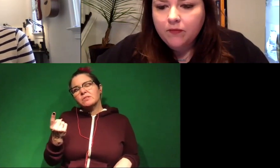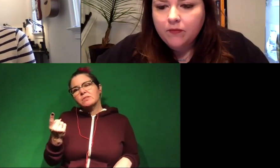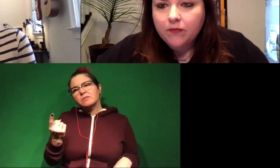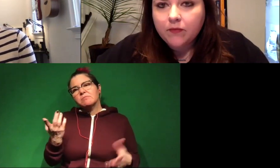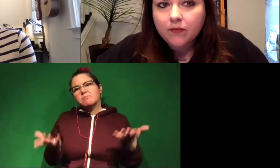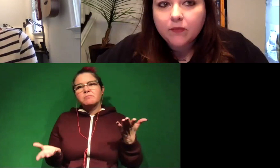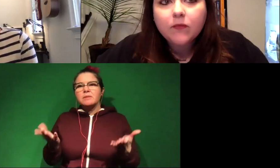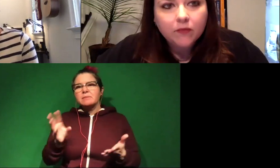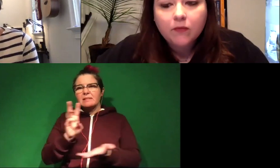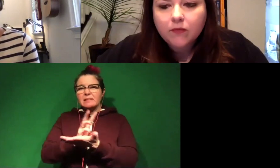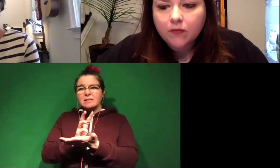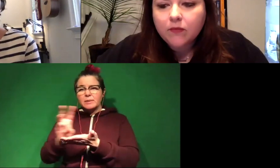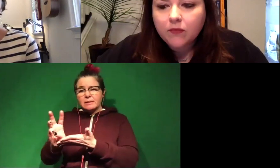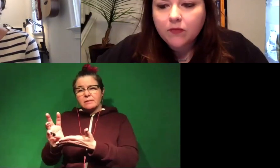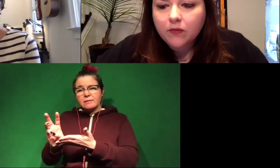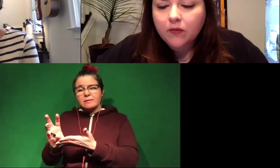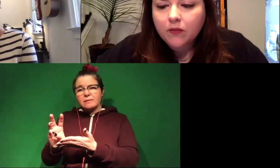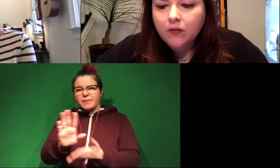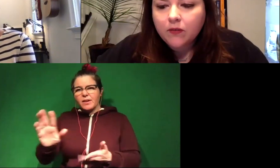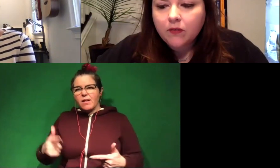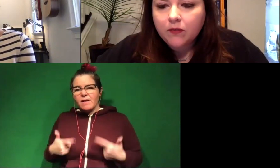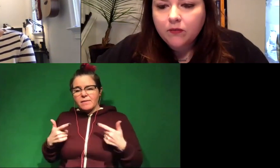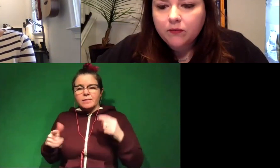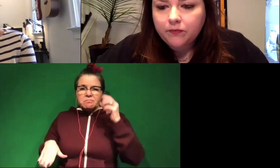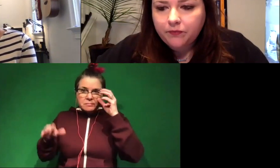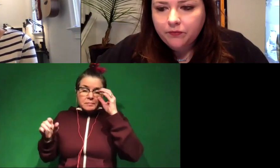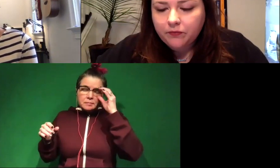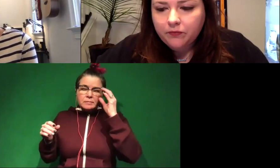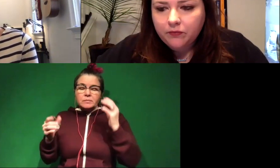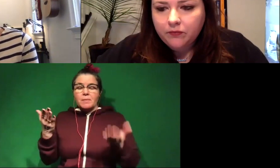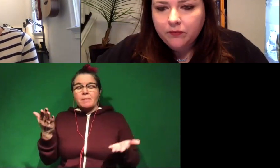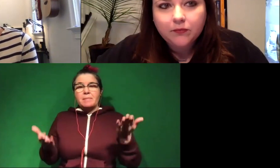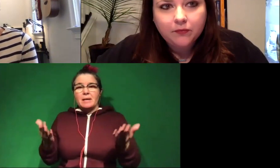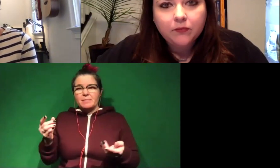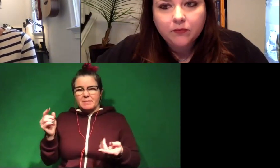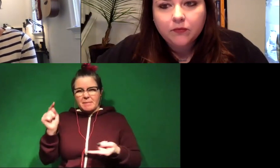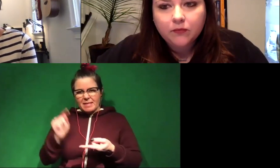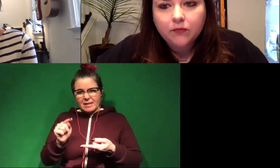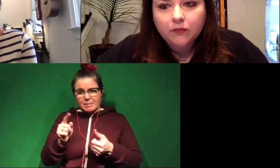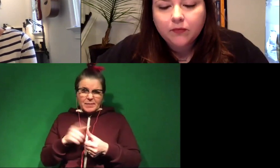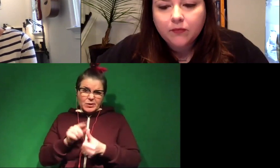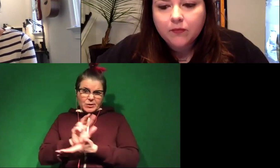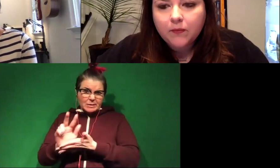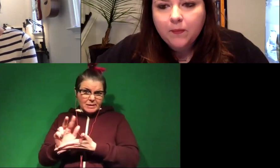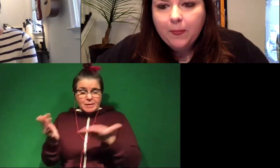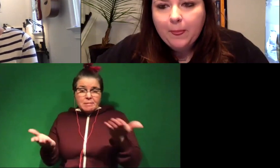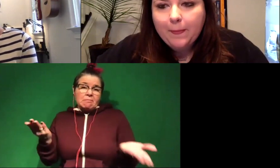probably about 6 weeks of life. And so maybe a little bit less than that, maybe about the first 3 weeks.